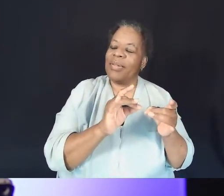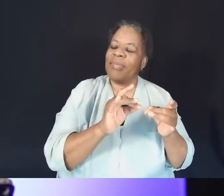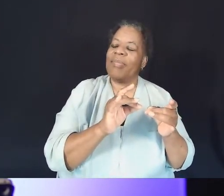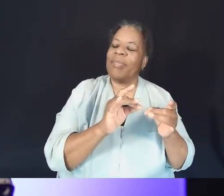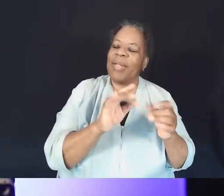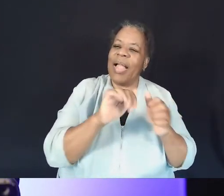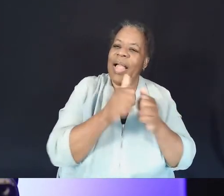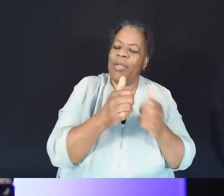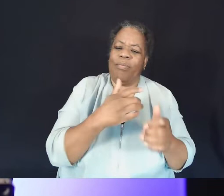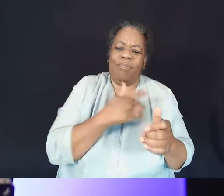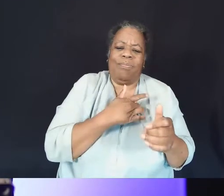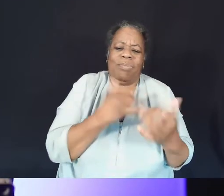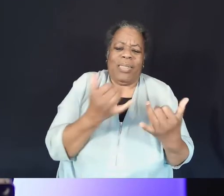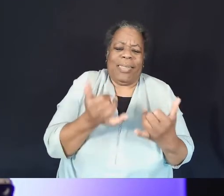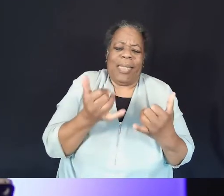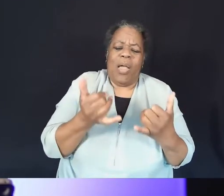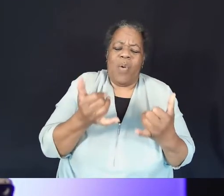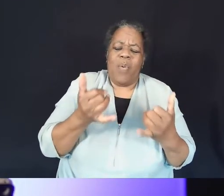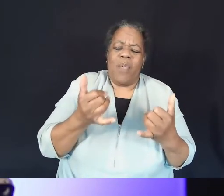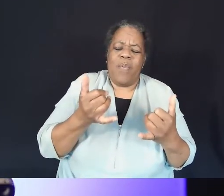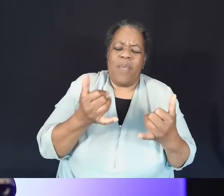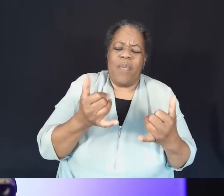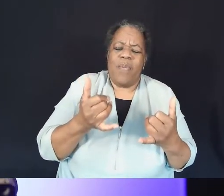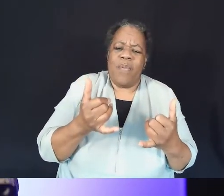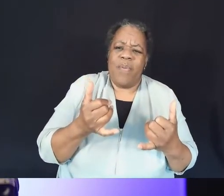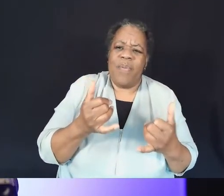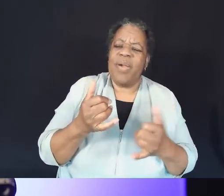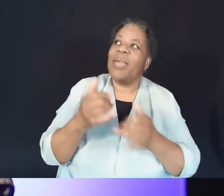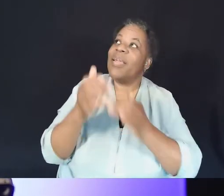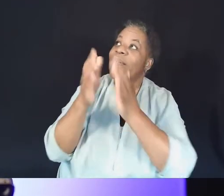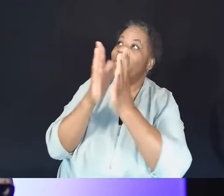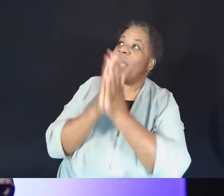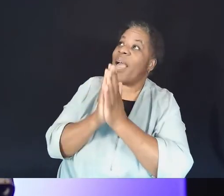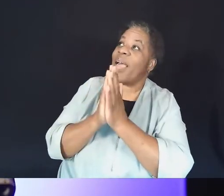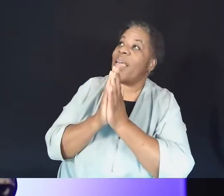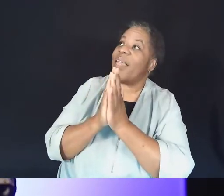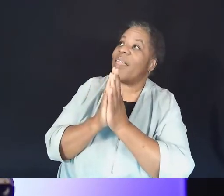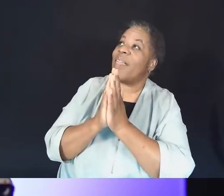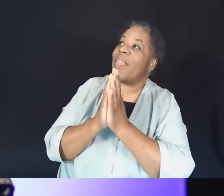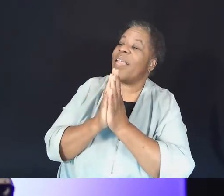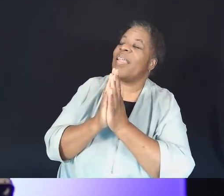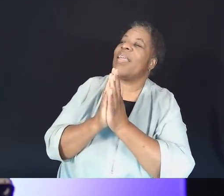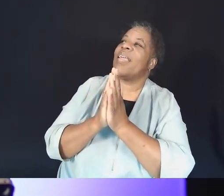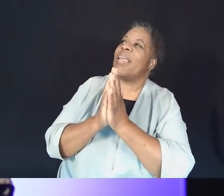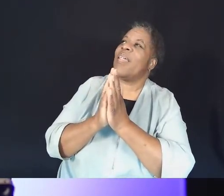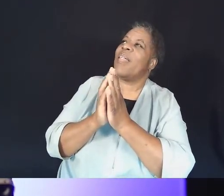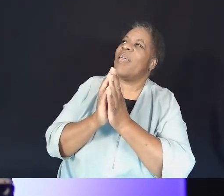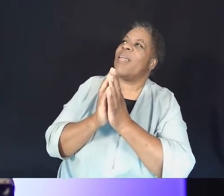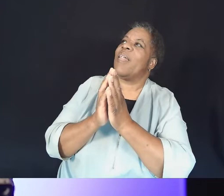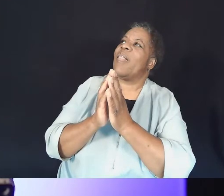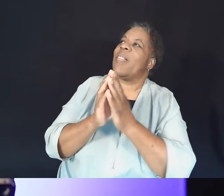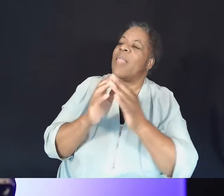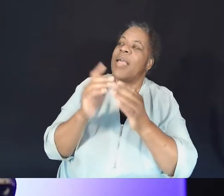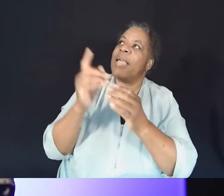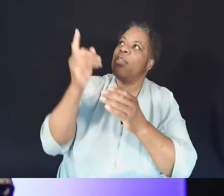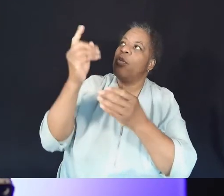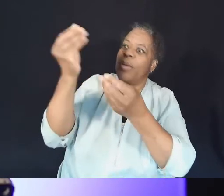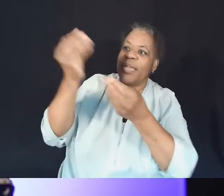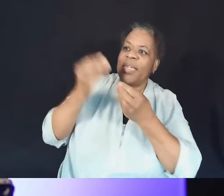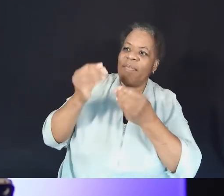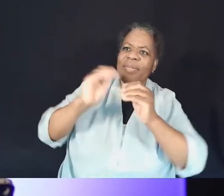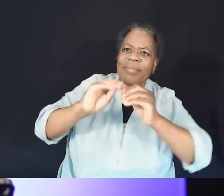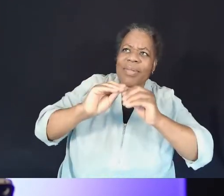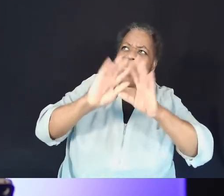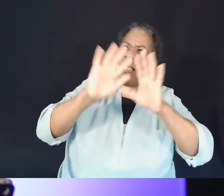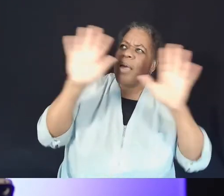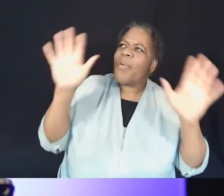now. And so, Lord, we ask that you'd bring clarity to us, that you'd bring perspective to